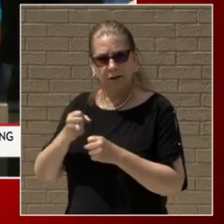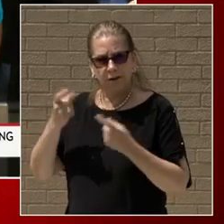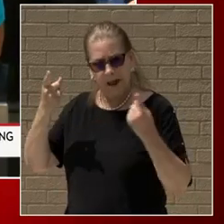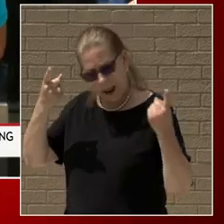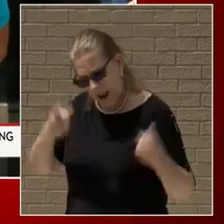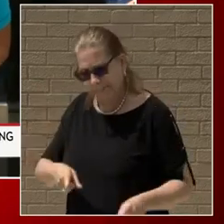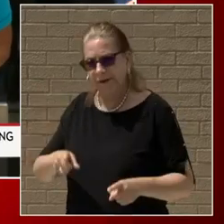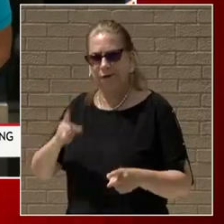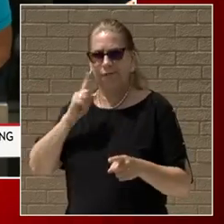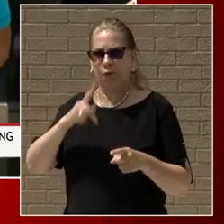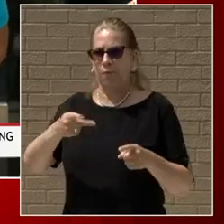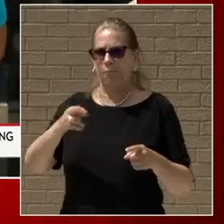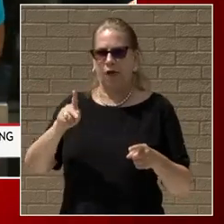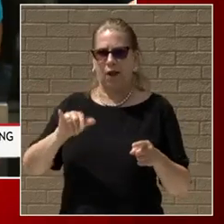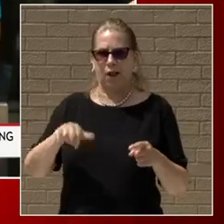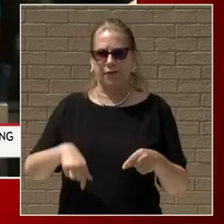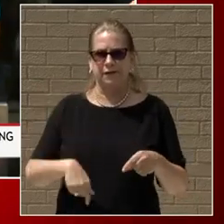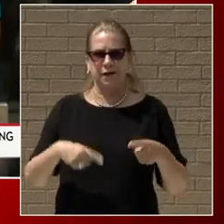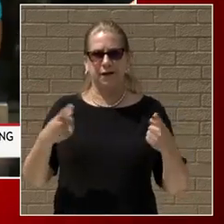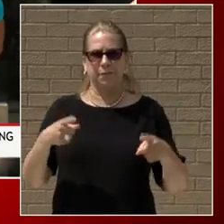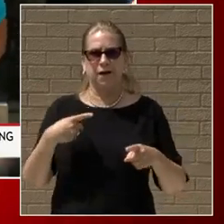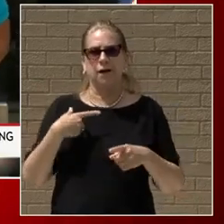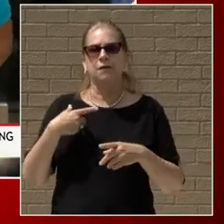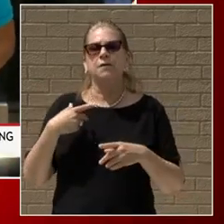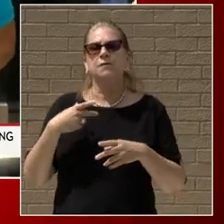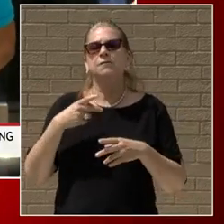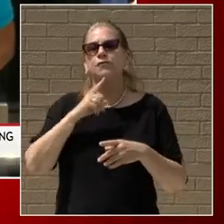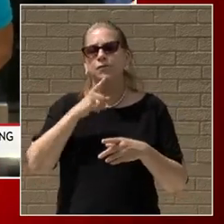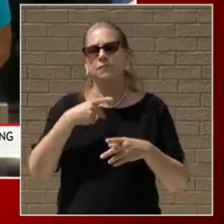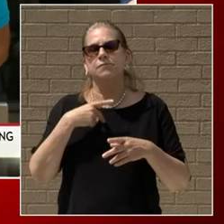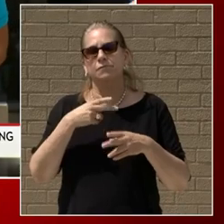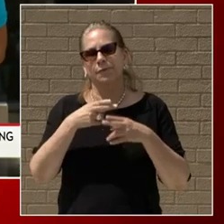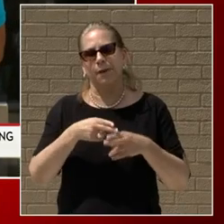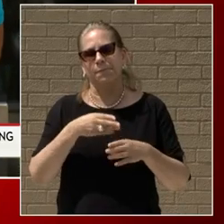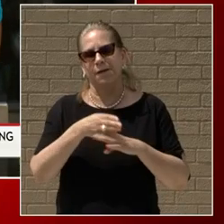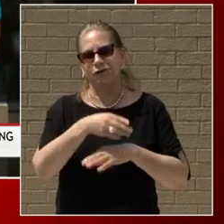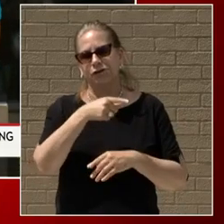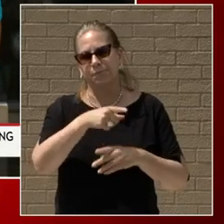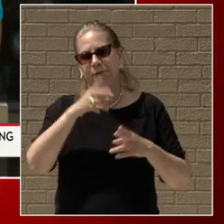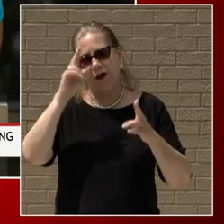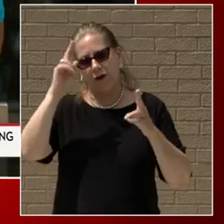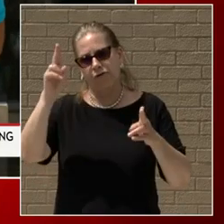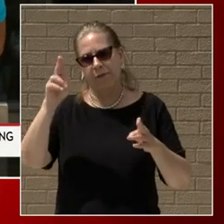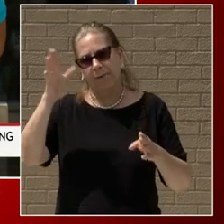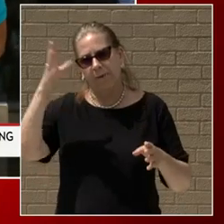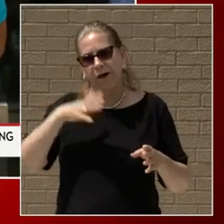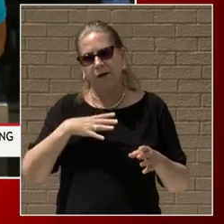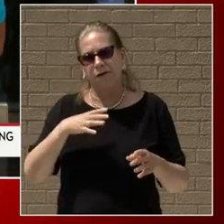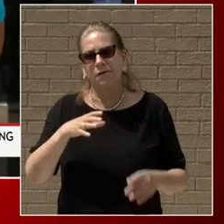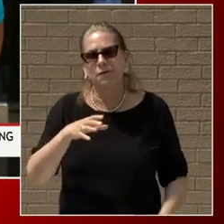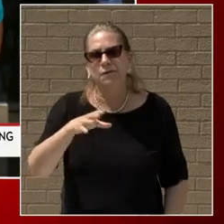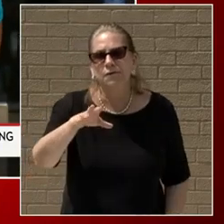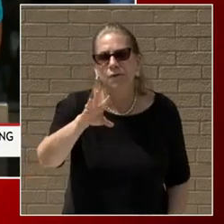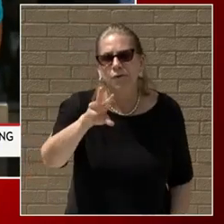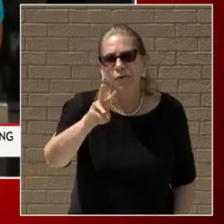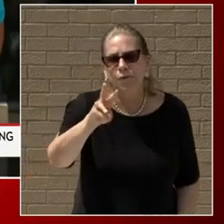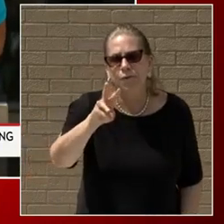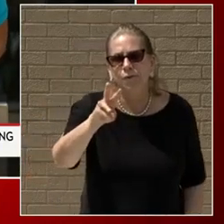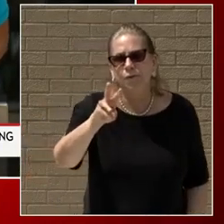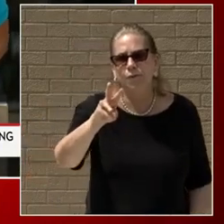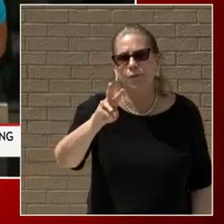center renamed after such an honorable man. The Woody Ward Recreational Center has unique features that you'll see